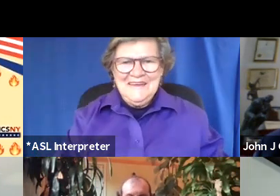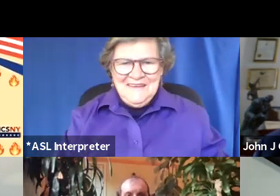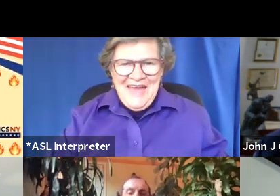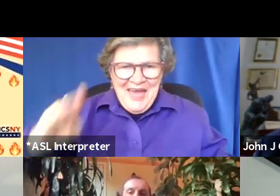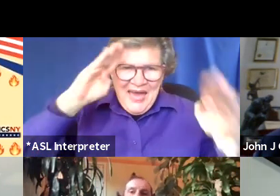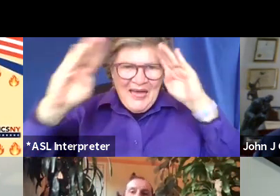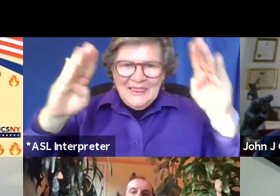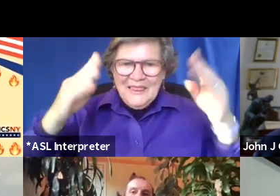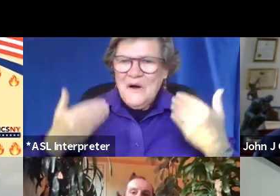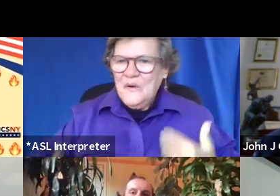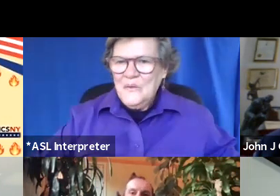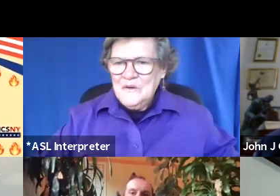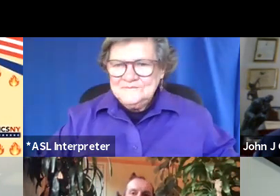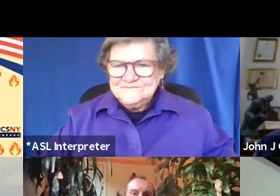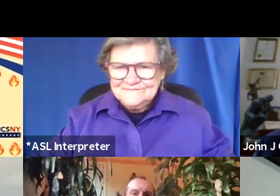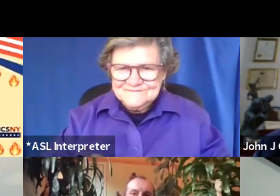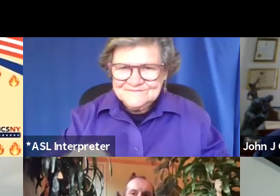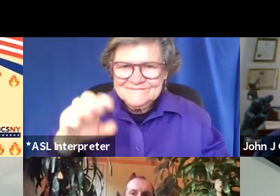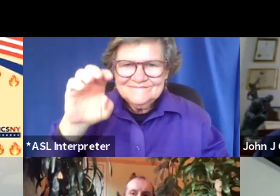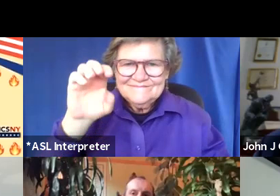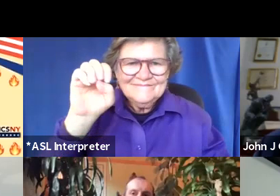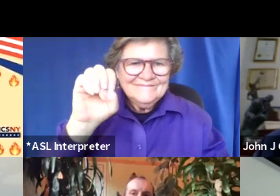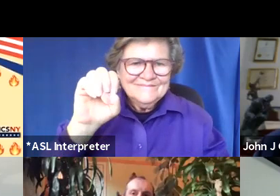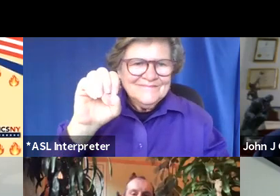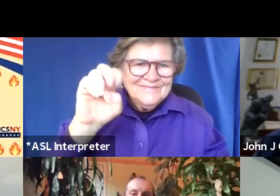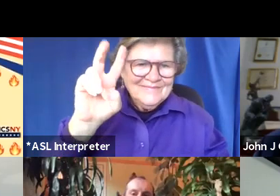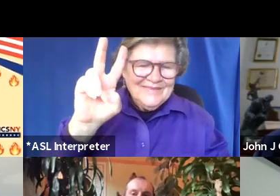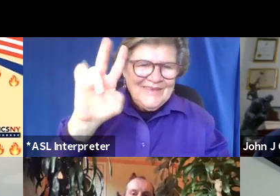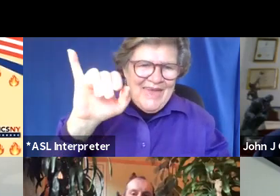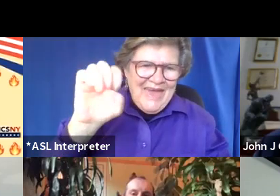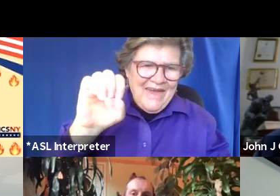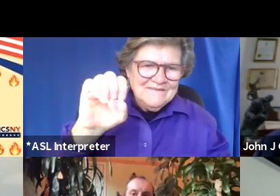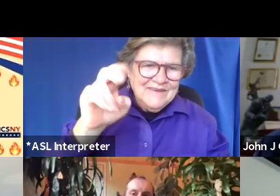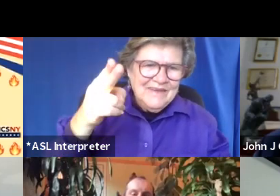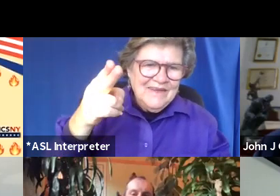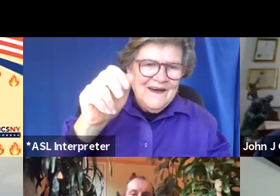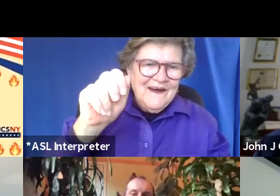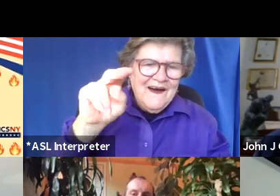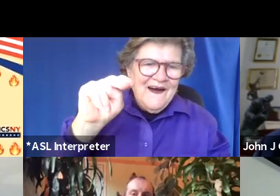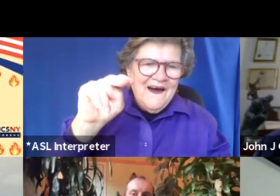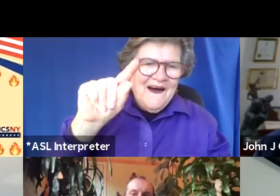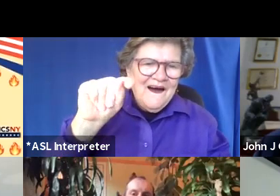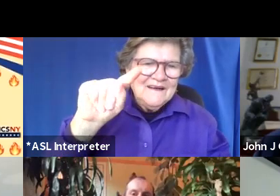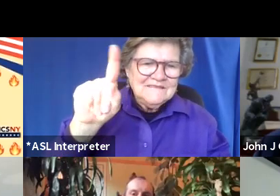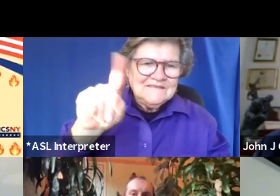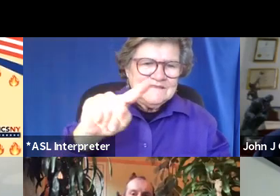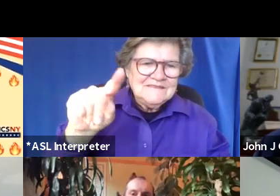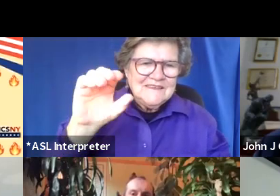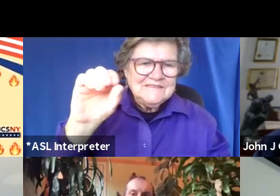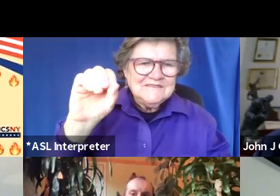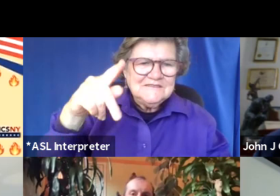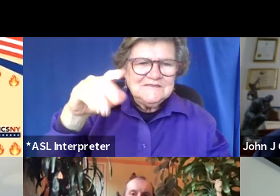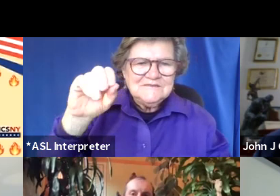everyone. I'm Evie Hantzopoulos, of course, running for City Council here in District 22. Thank you so much, PoliticsNY, for doing